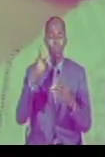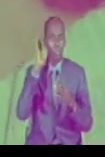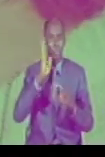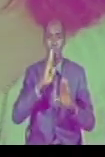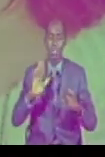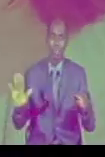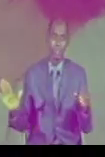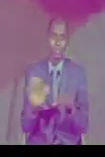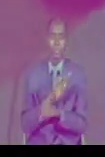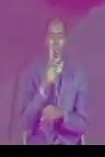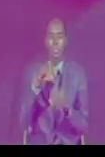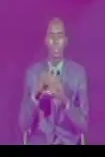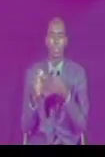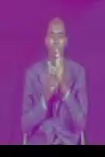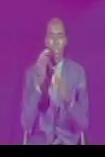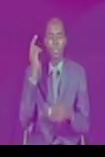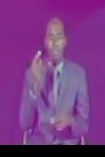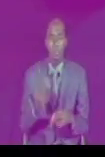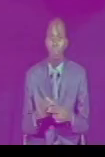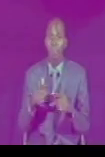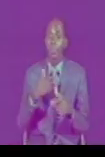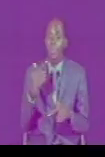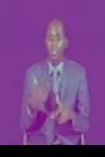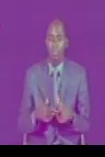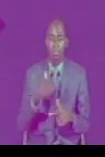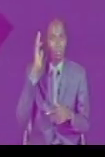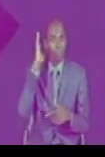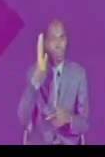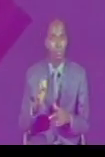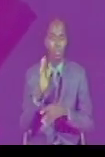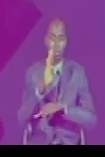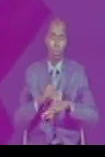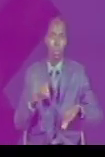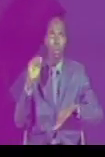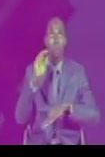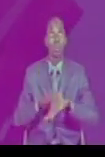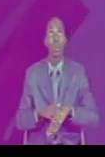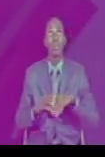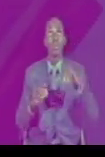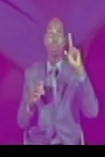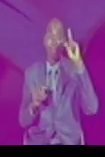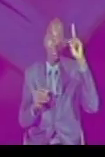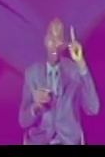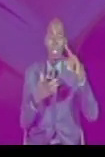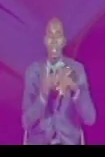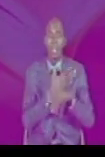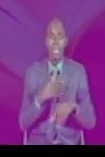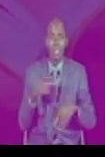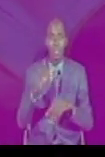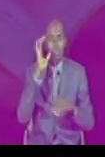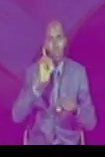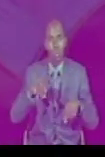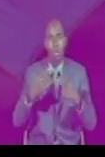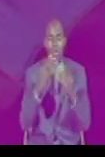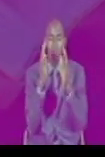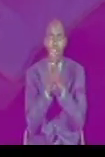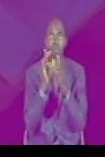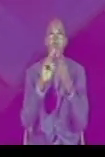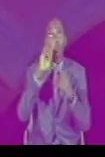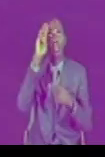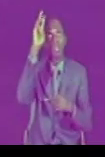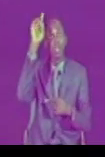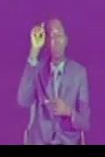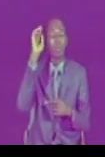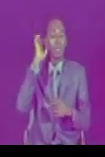Jesus' name. Then shall ye call upon me, and ye shall go and pray unto me, and I will